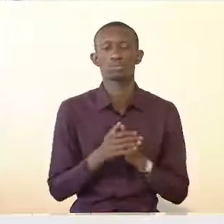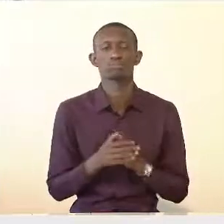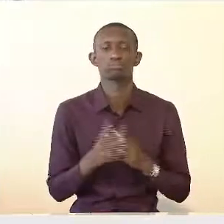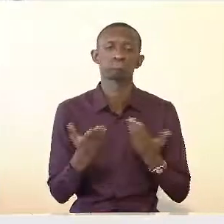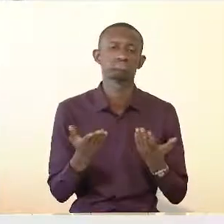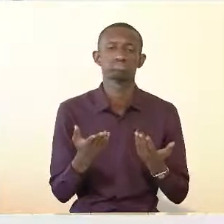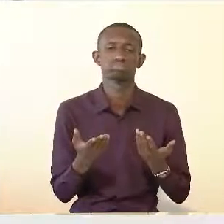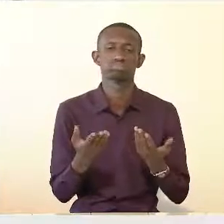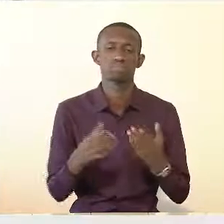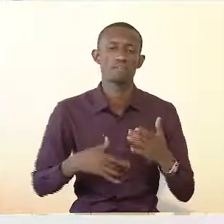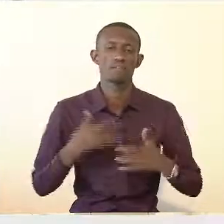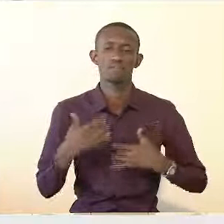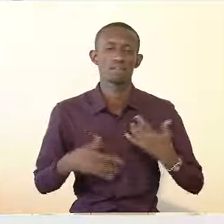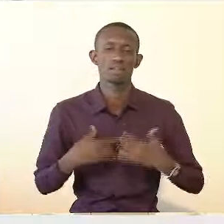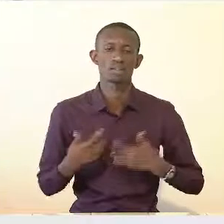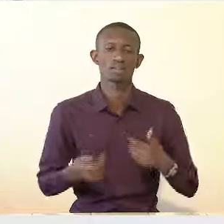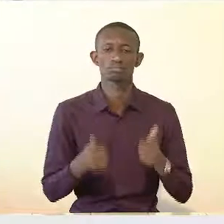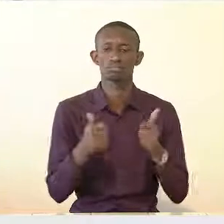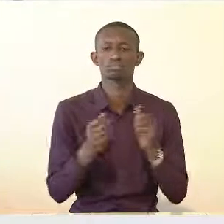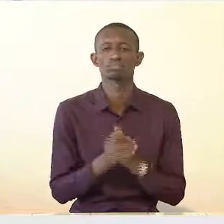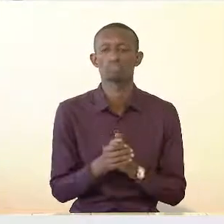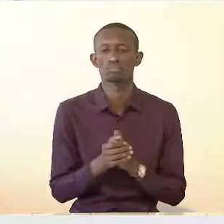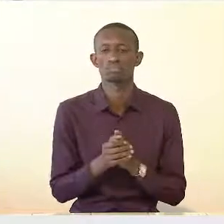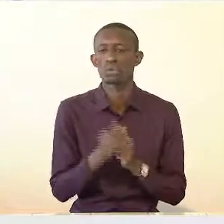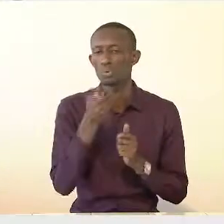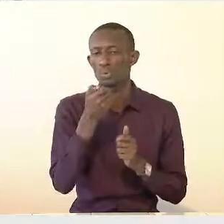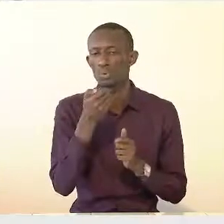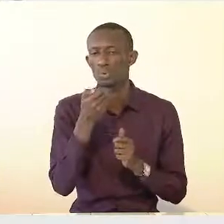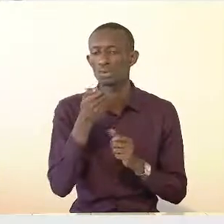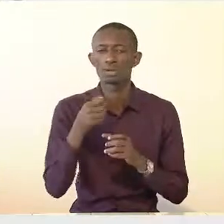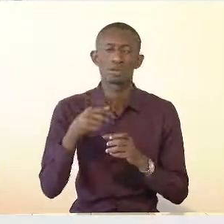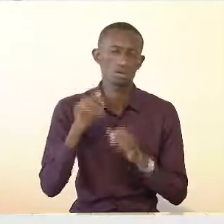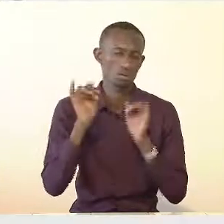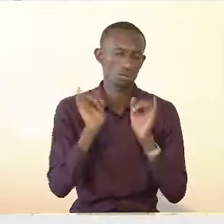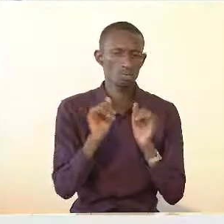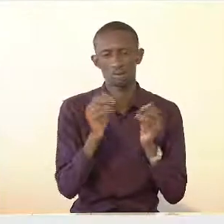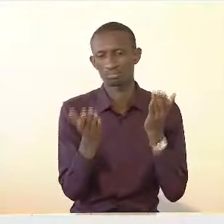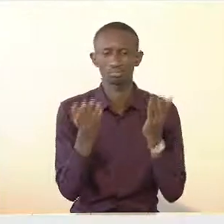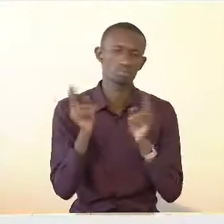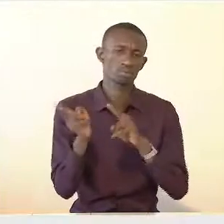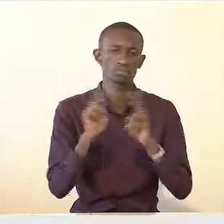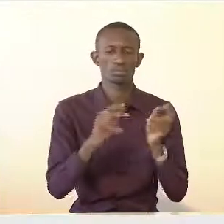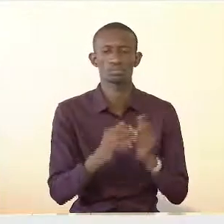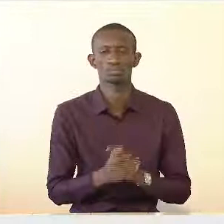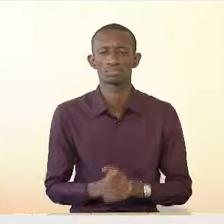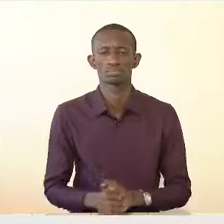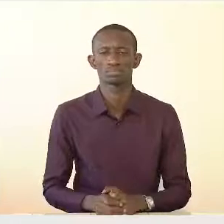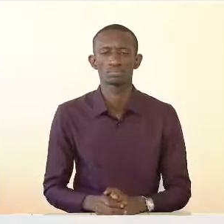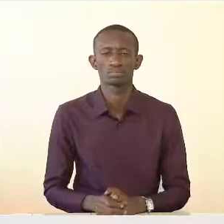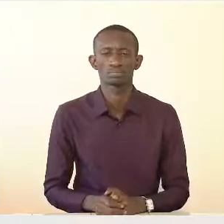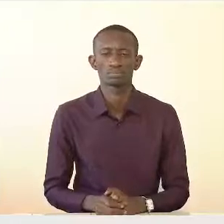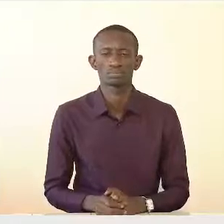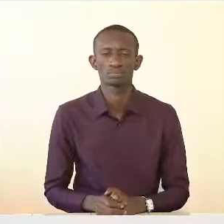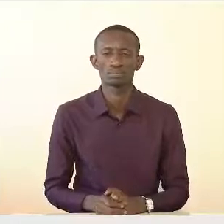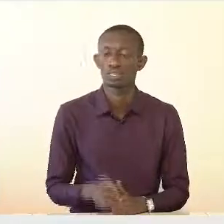more blood flows to the surface of the skin and more heat is going to be lost. Let's go.